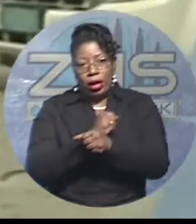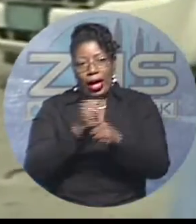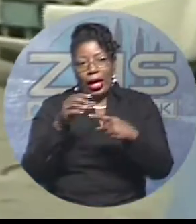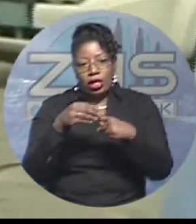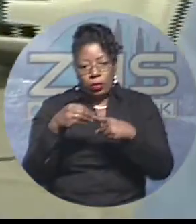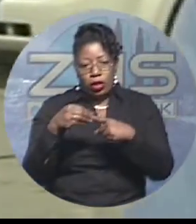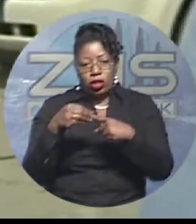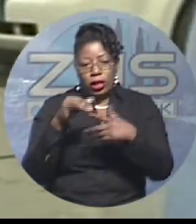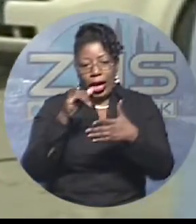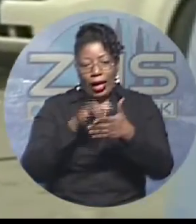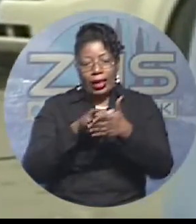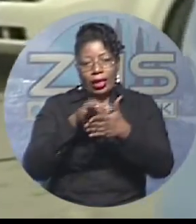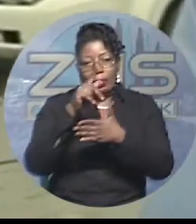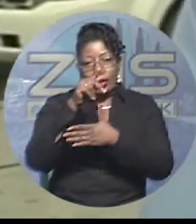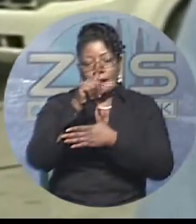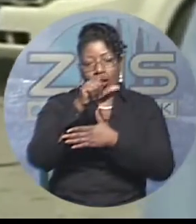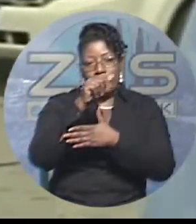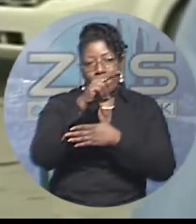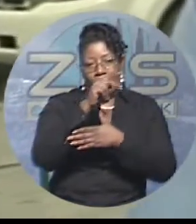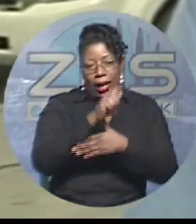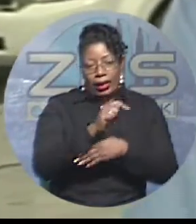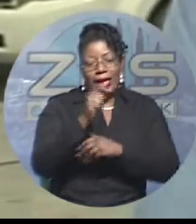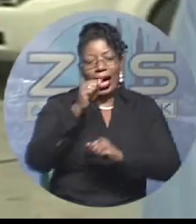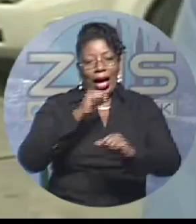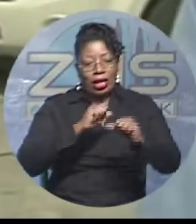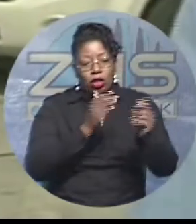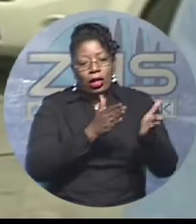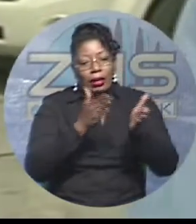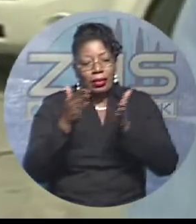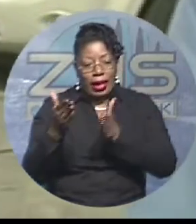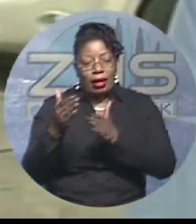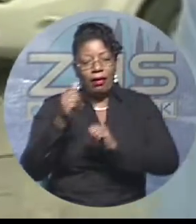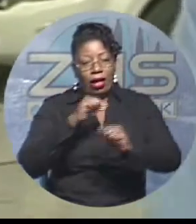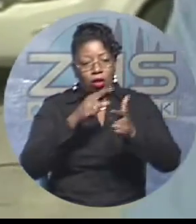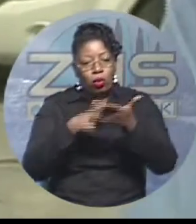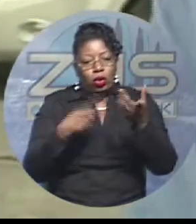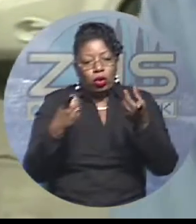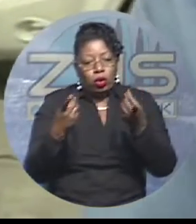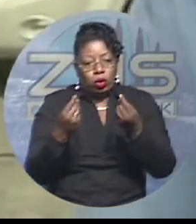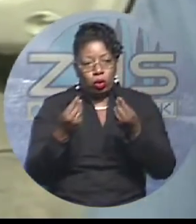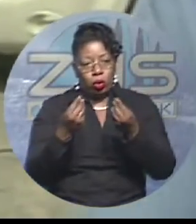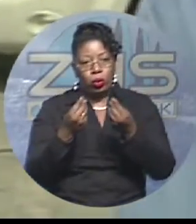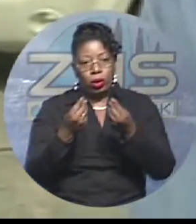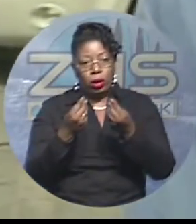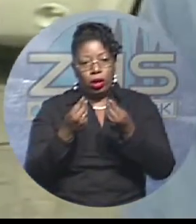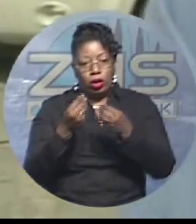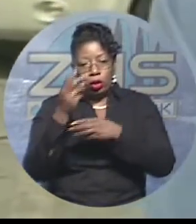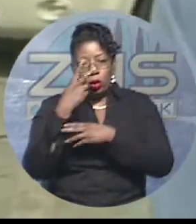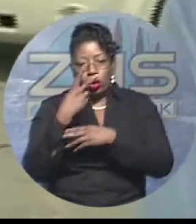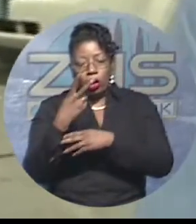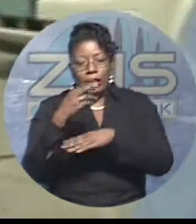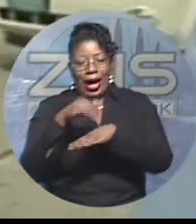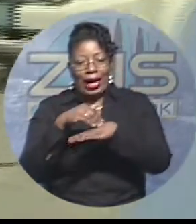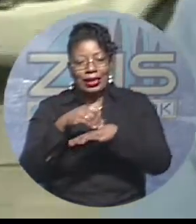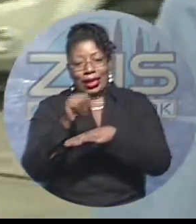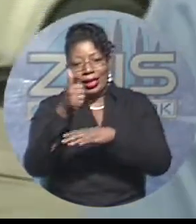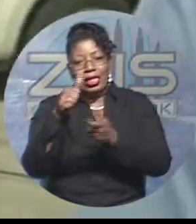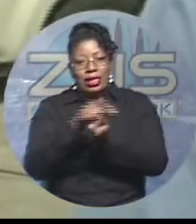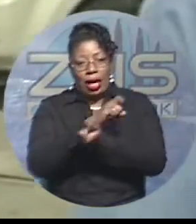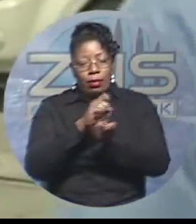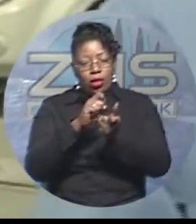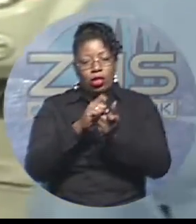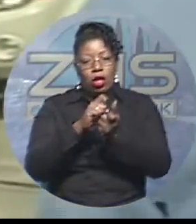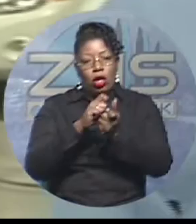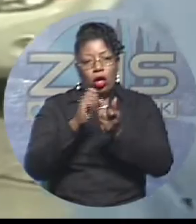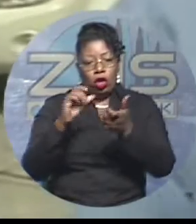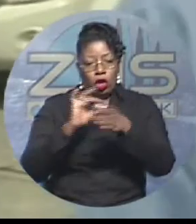at the plant, preparing a plan of action in terms of what we could do to come out and assess the damage. At first light, we were able to get